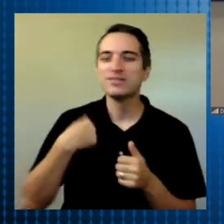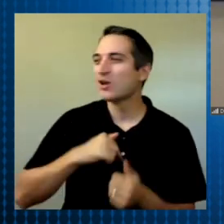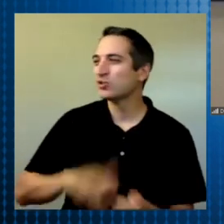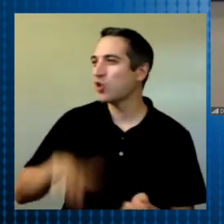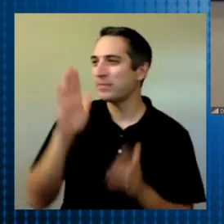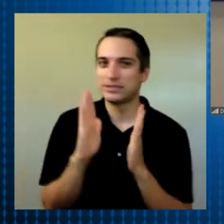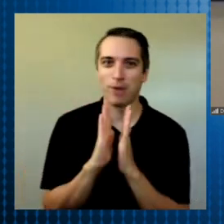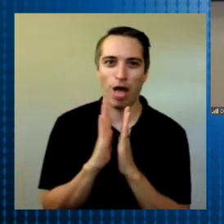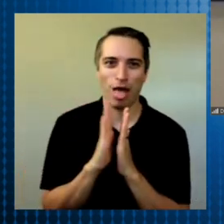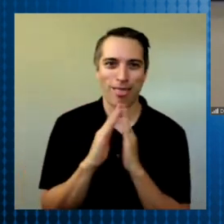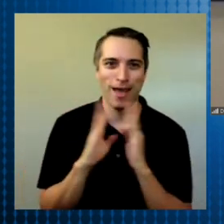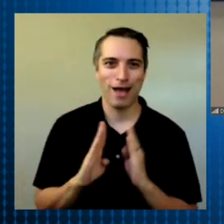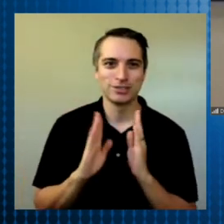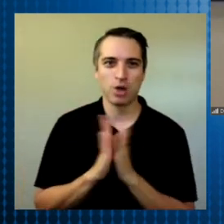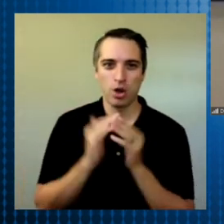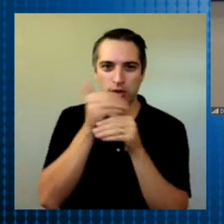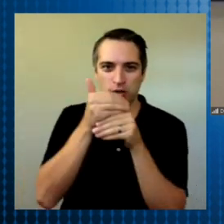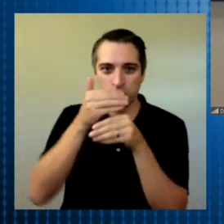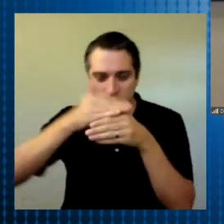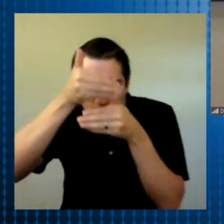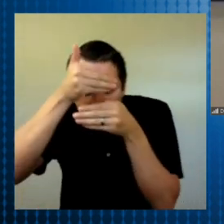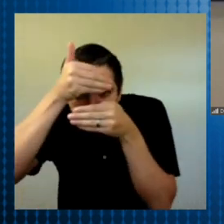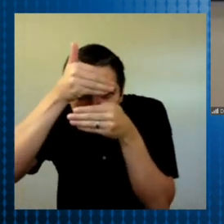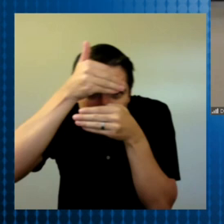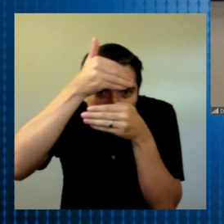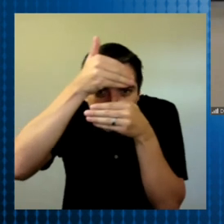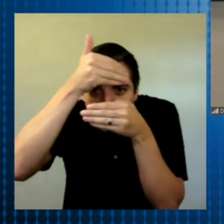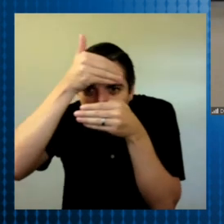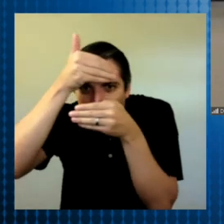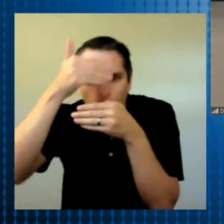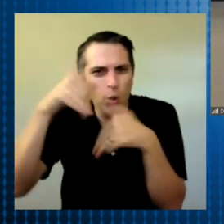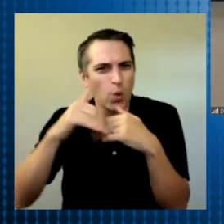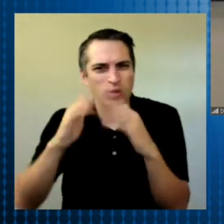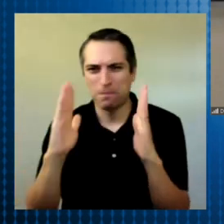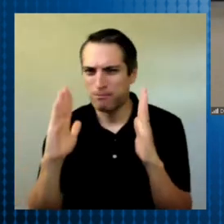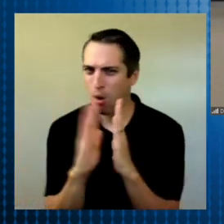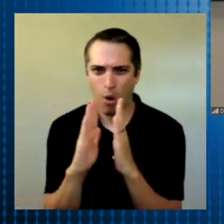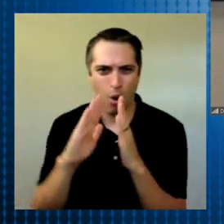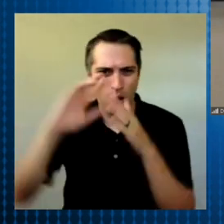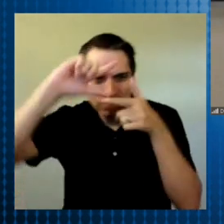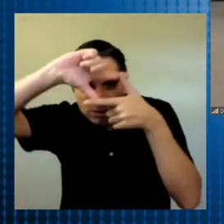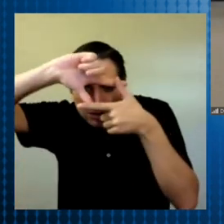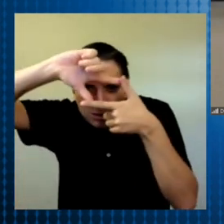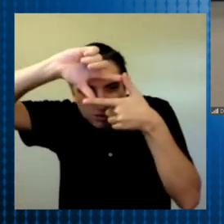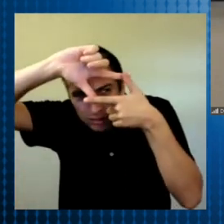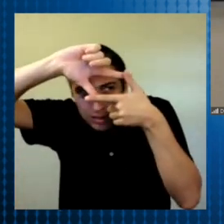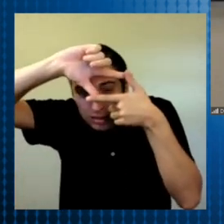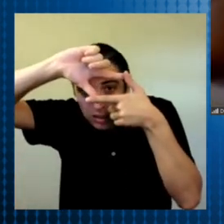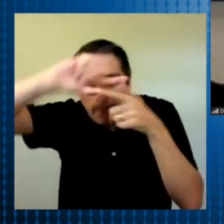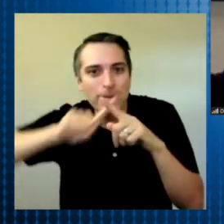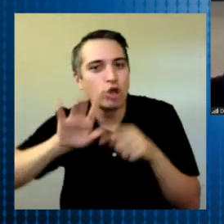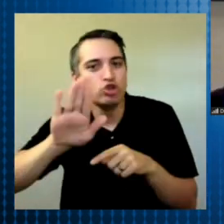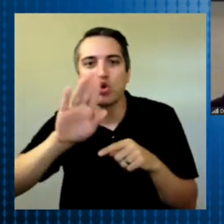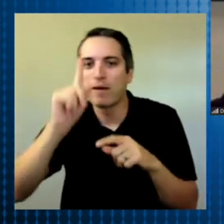if you think about it, if you only look through that kind of window, you're looking at a very small thing, but your vision must